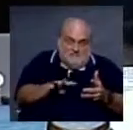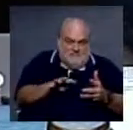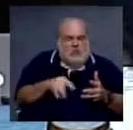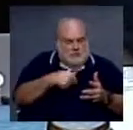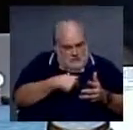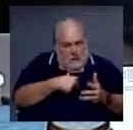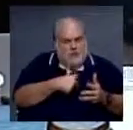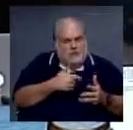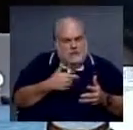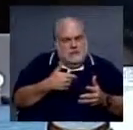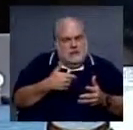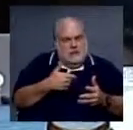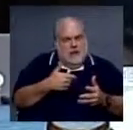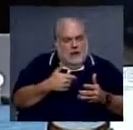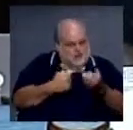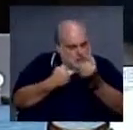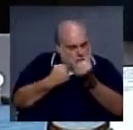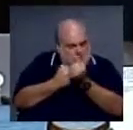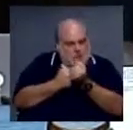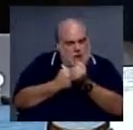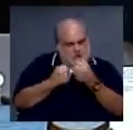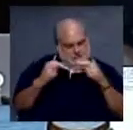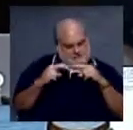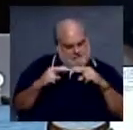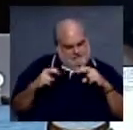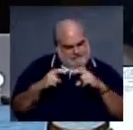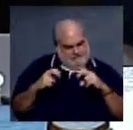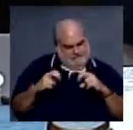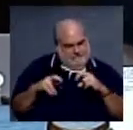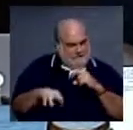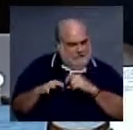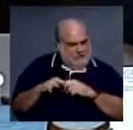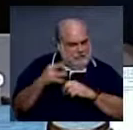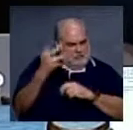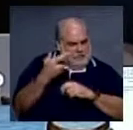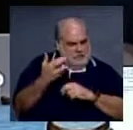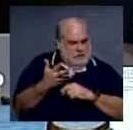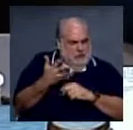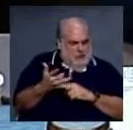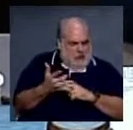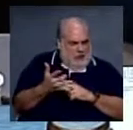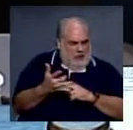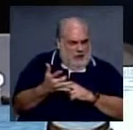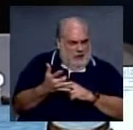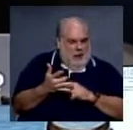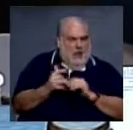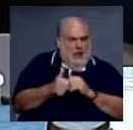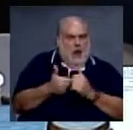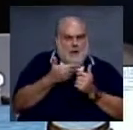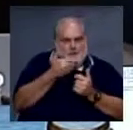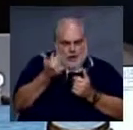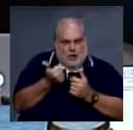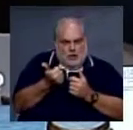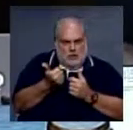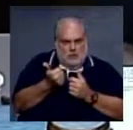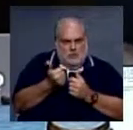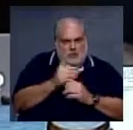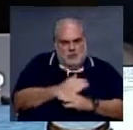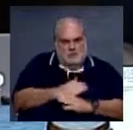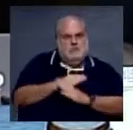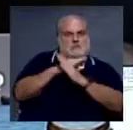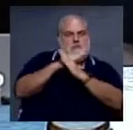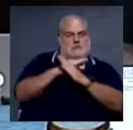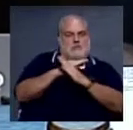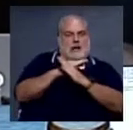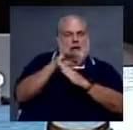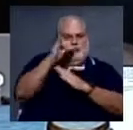and revisiting how we do that and trying to figure out a better way to interdict these kids that are at